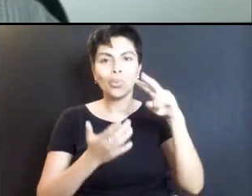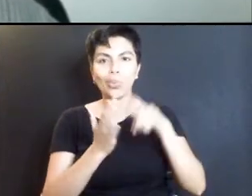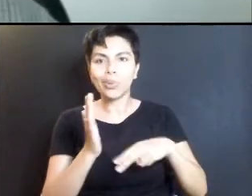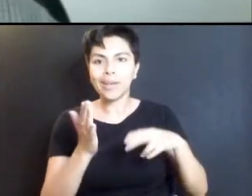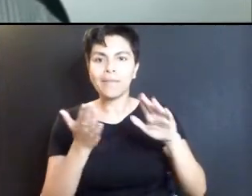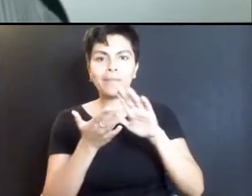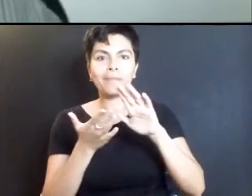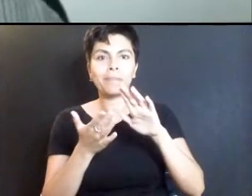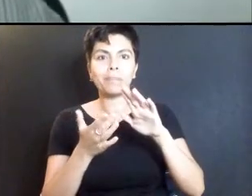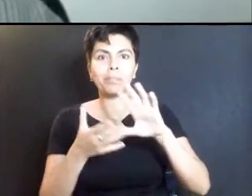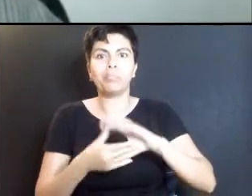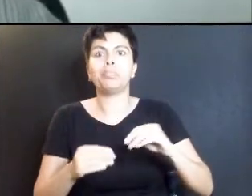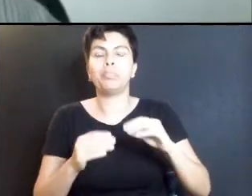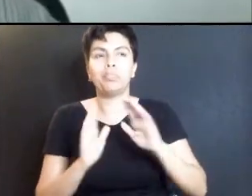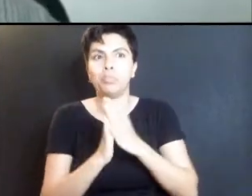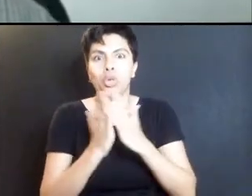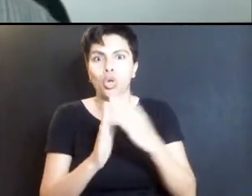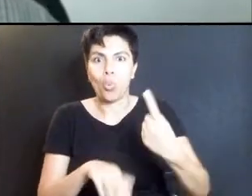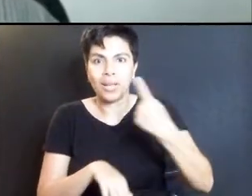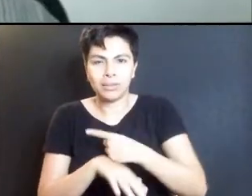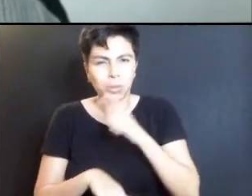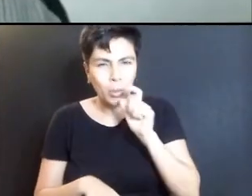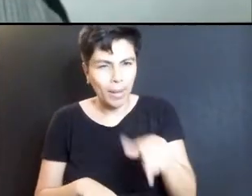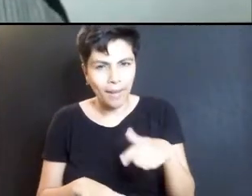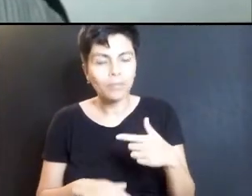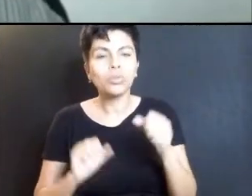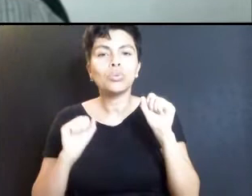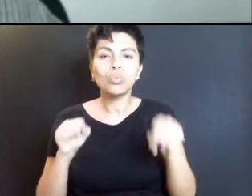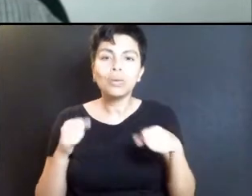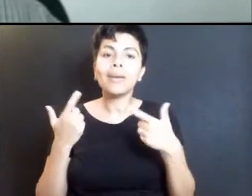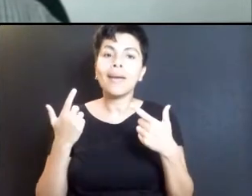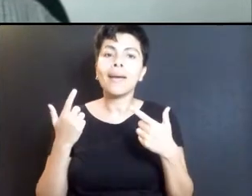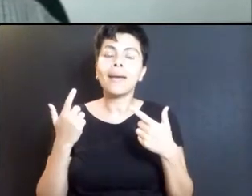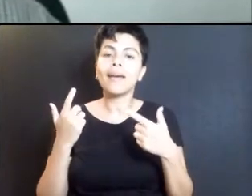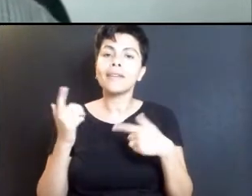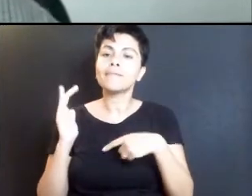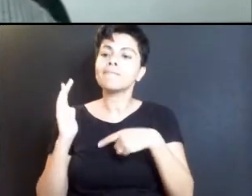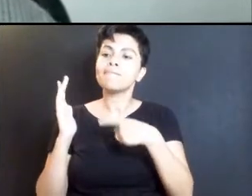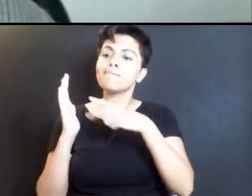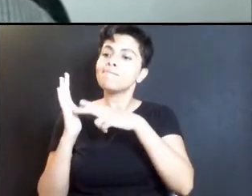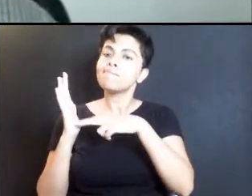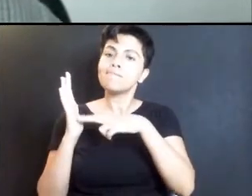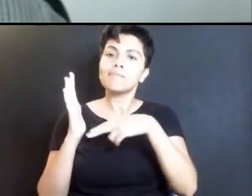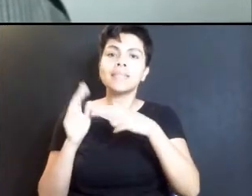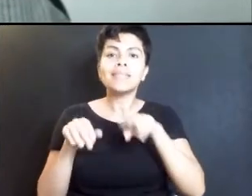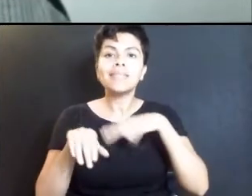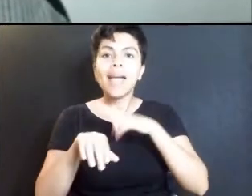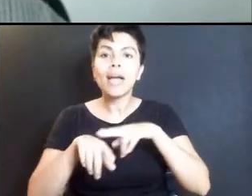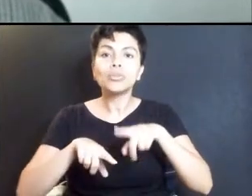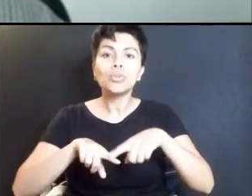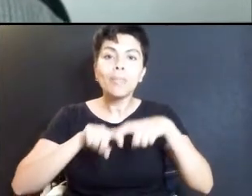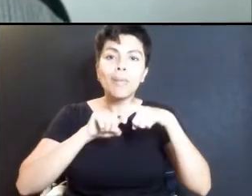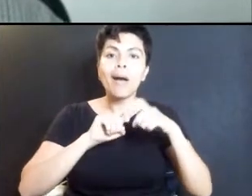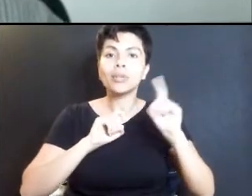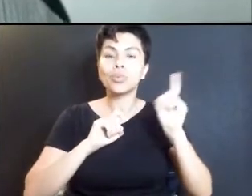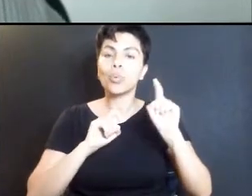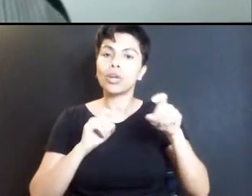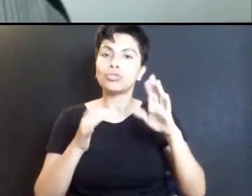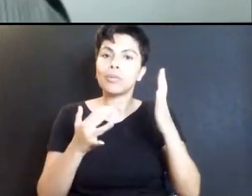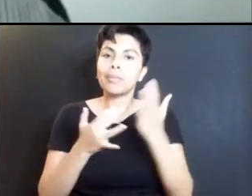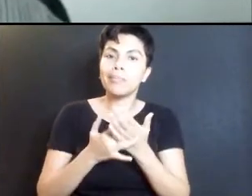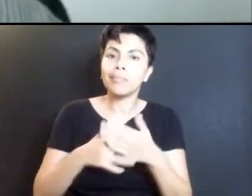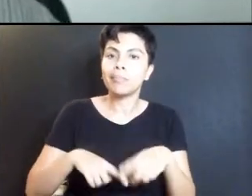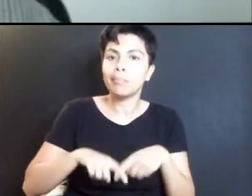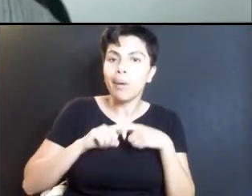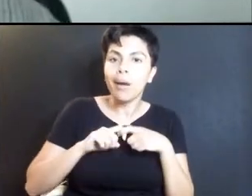in a day. You can look through the book and decide natural places to break the book up so you